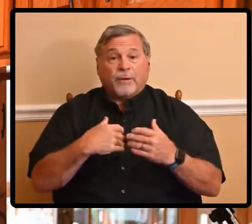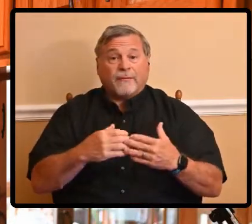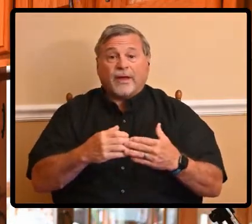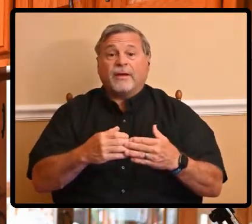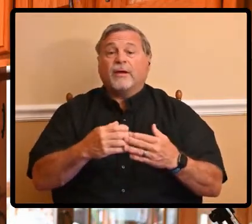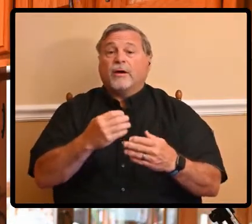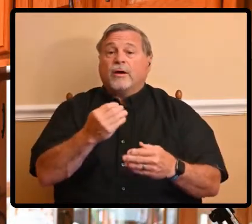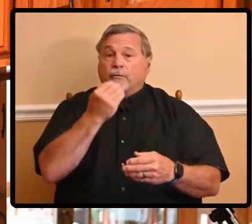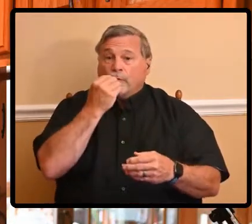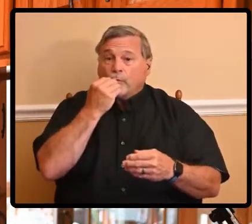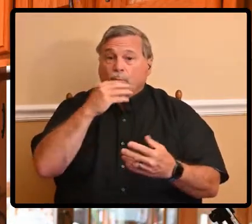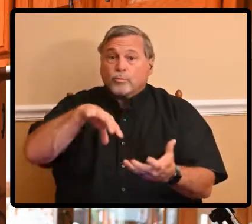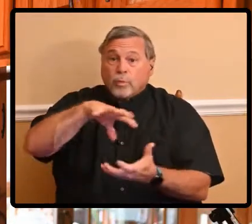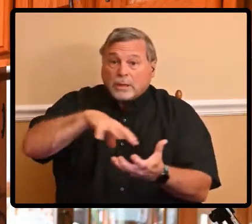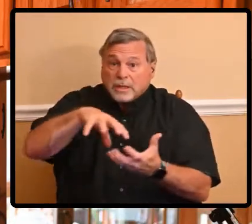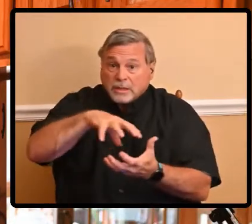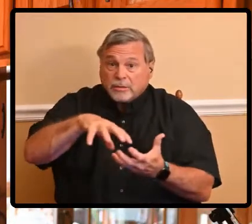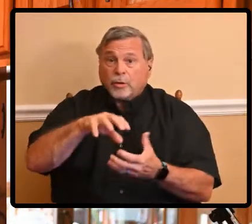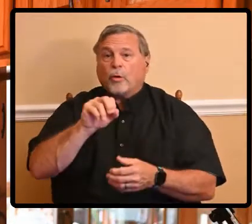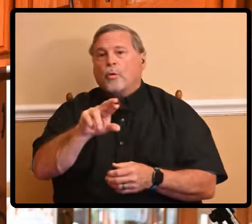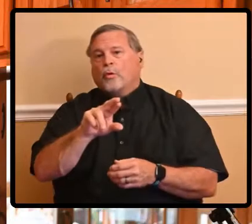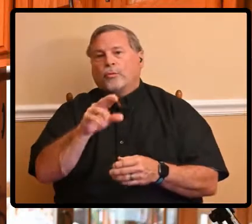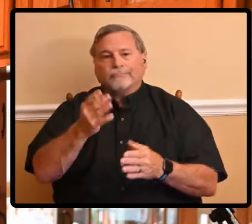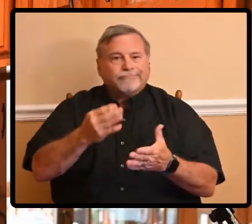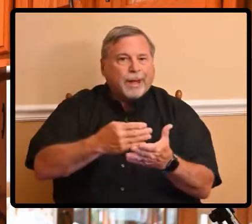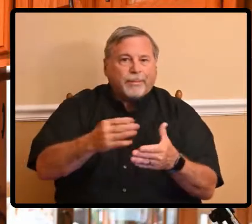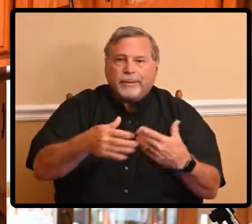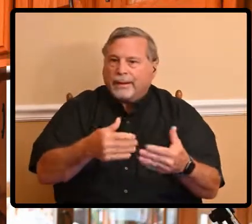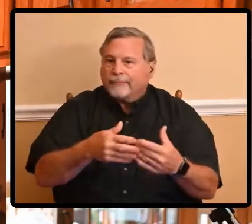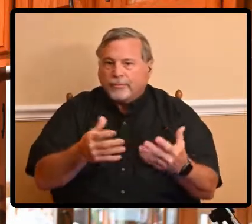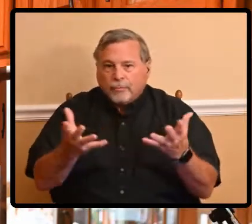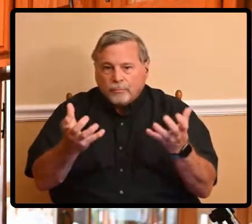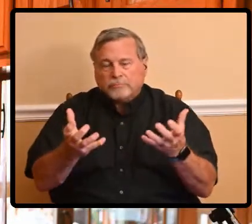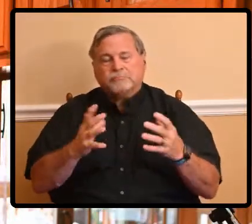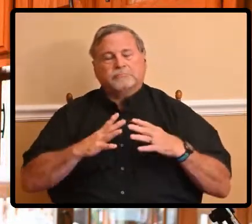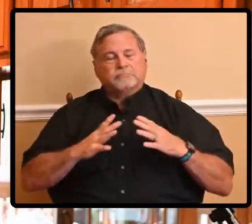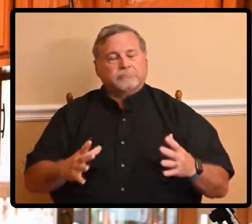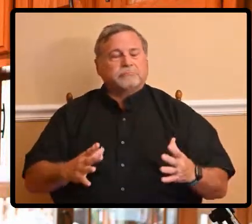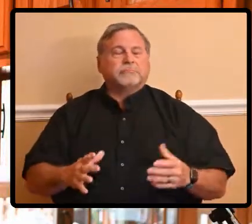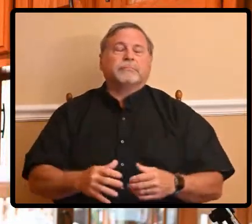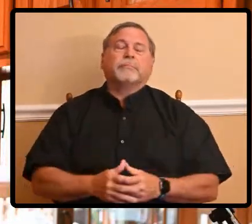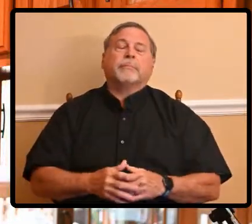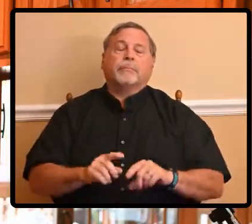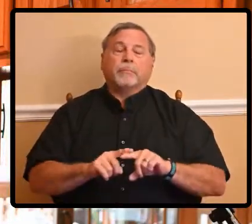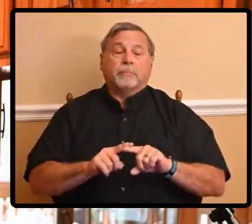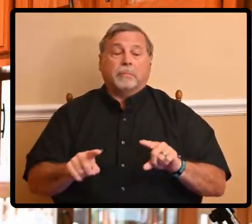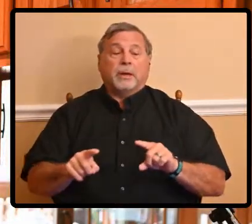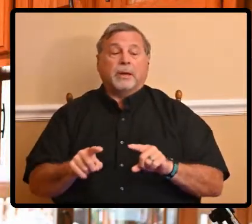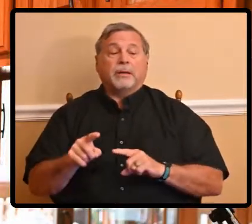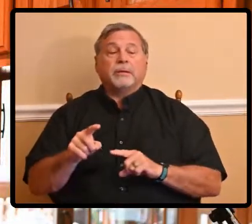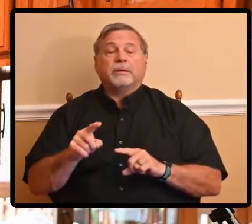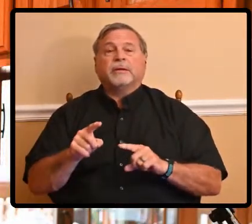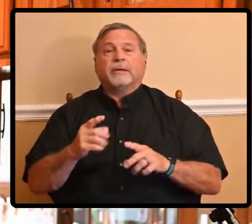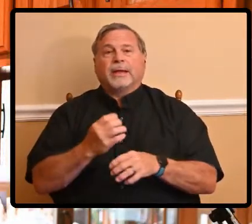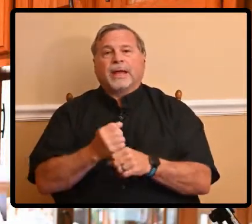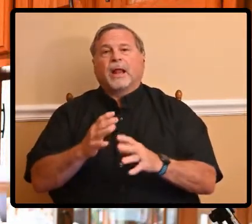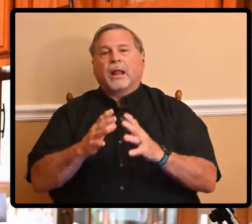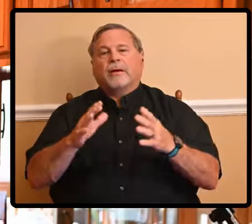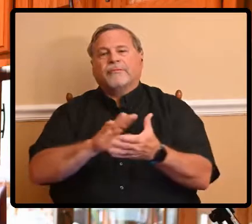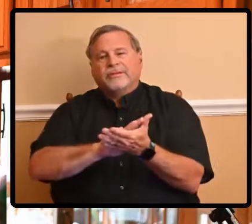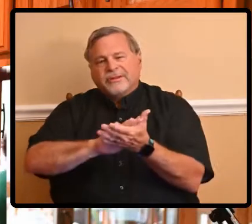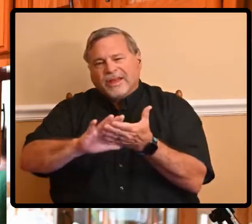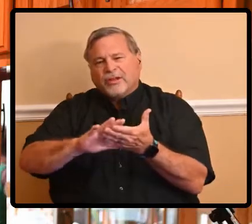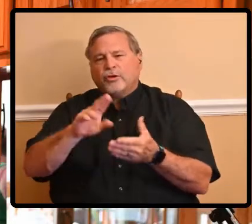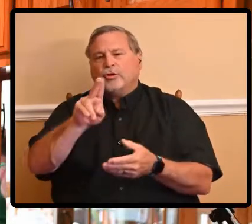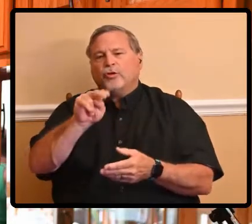little food processor, you can do it that way, or you can just chop it the way you've always been chopping. But this way you end up with a